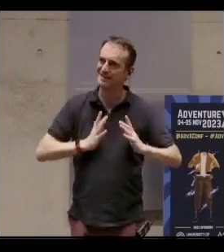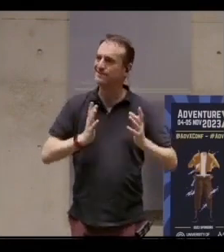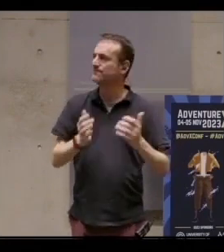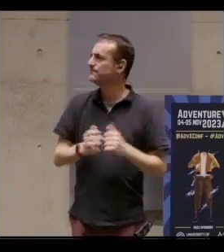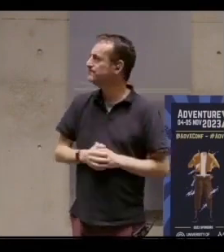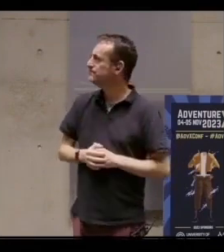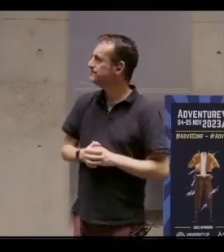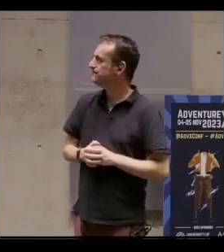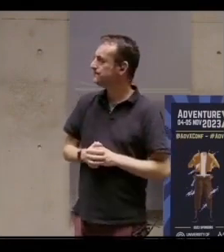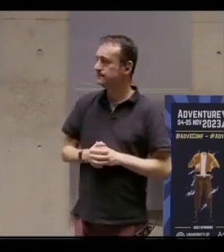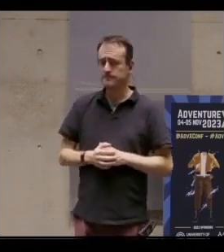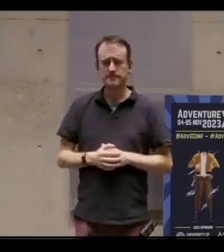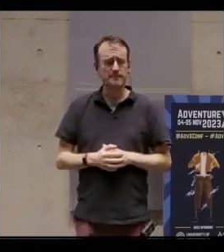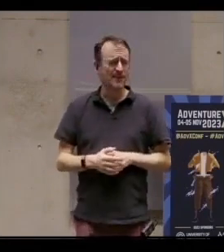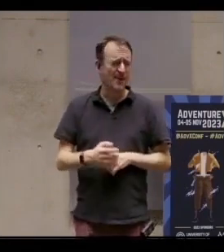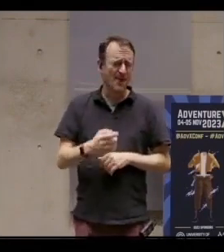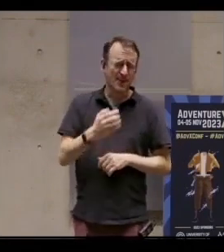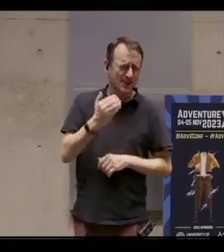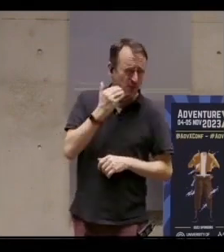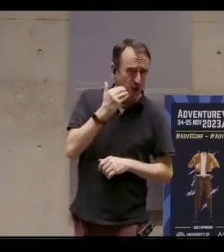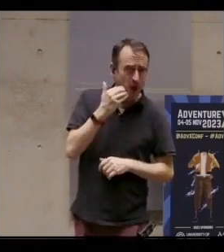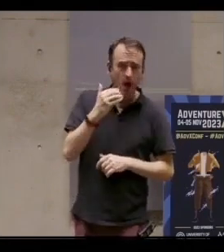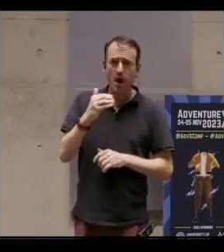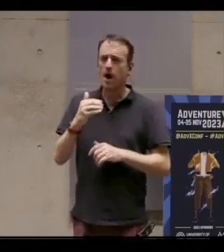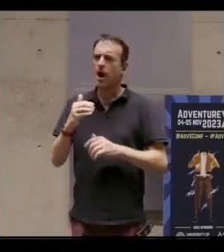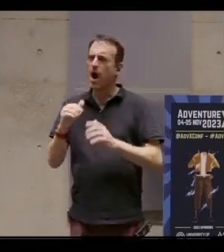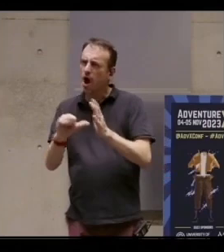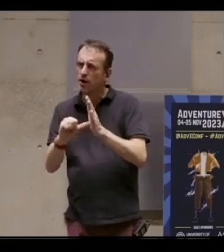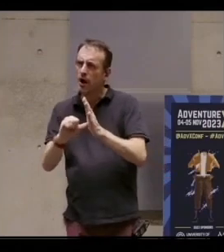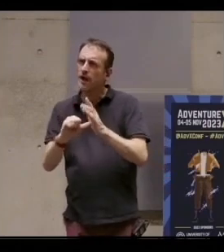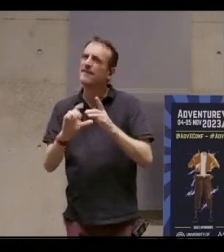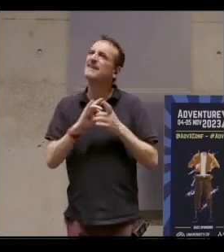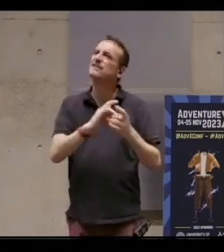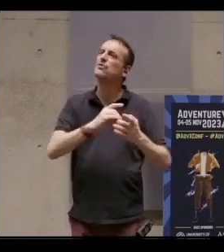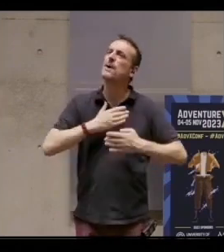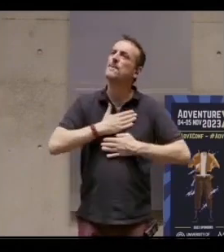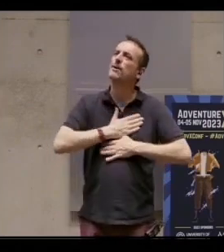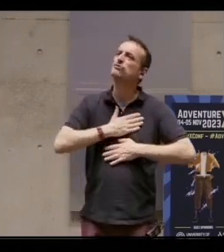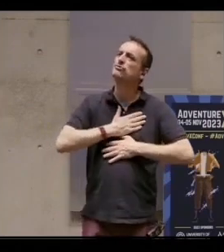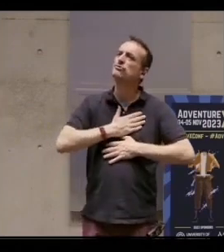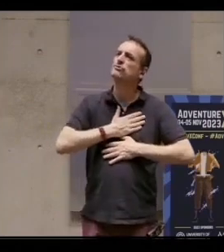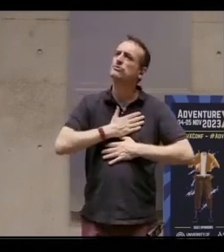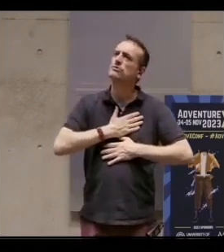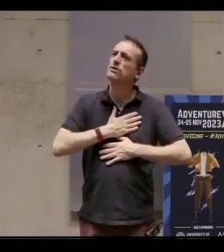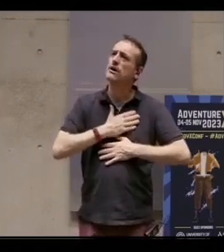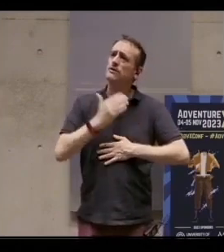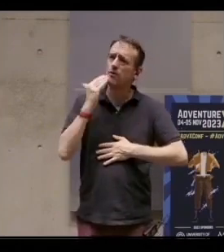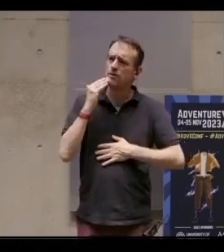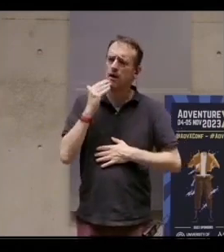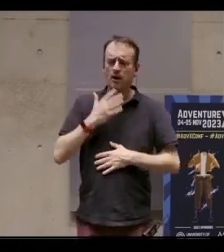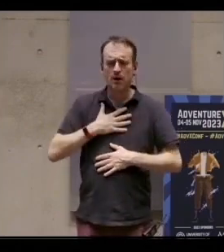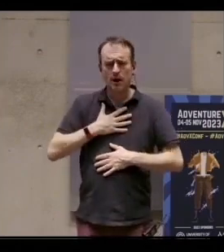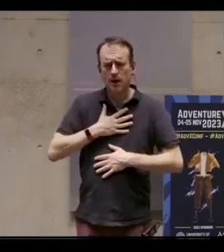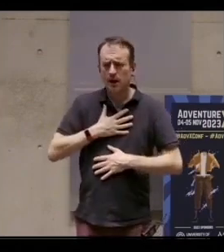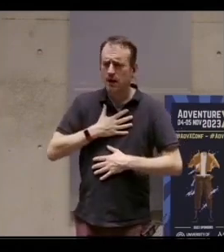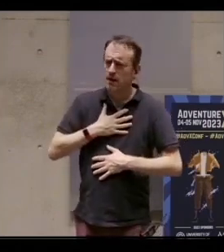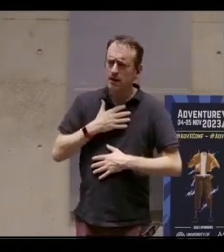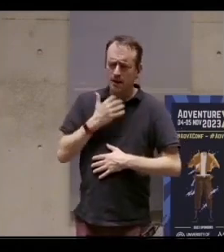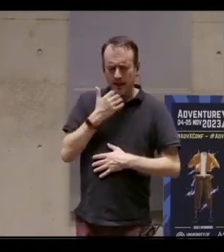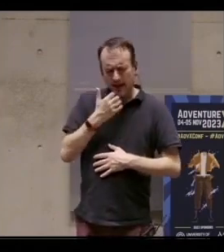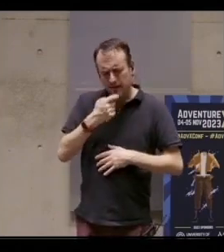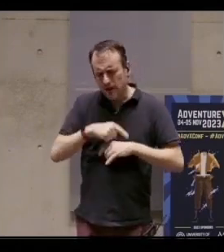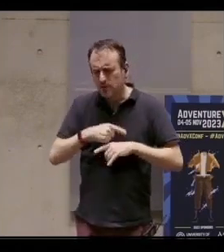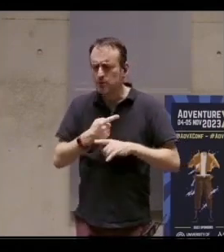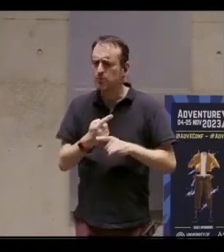relaxed. Softer and harder is like emotionally, you know, oh, every time I talk to you, you're busy. Really relish